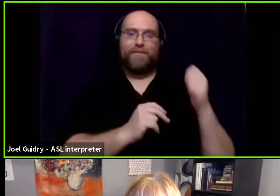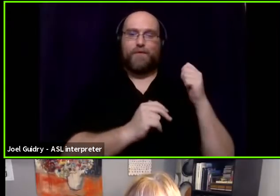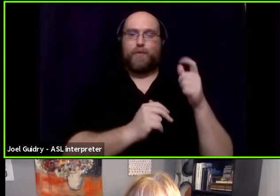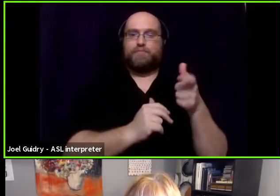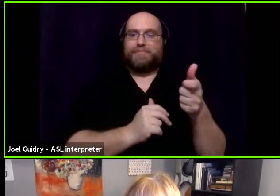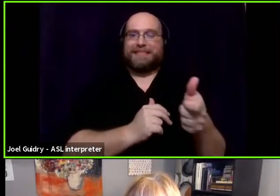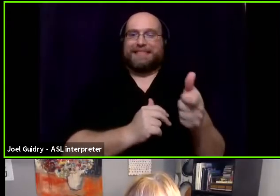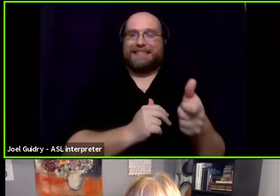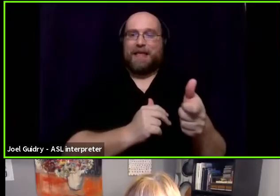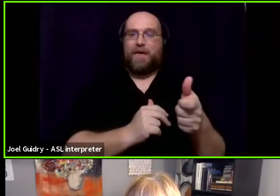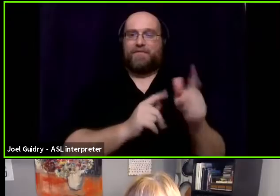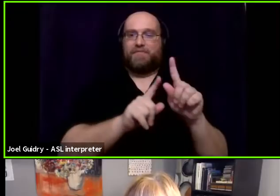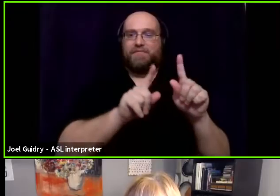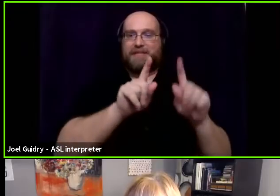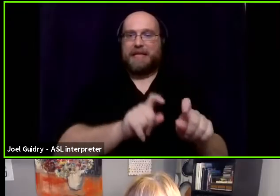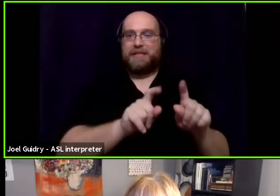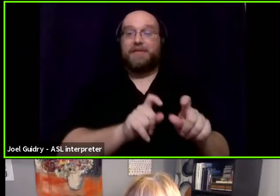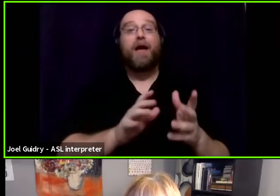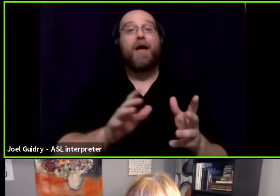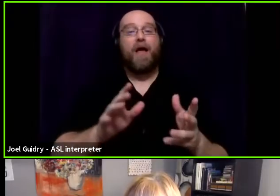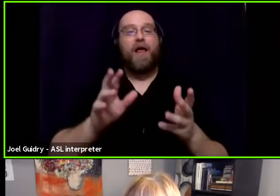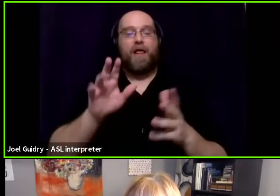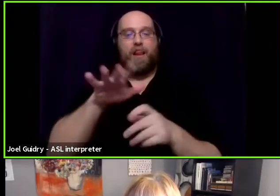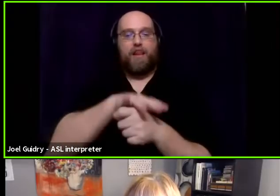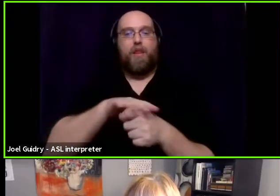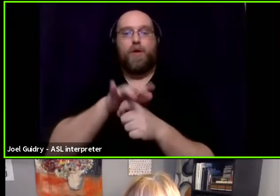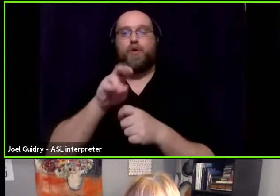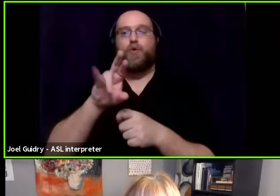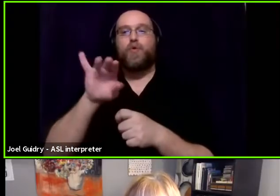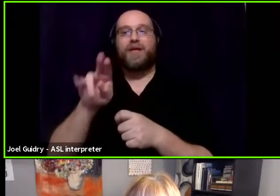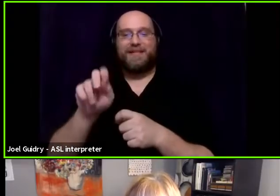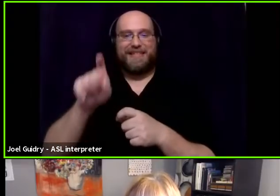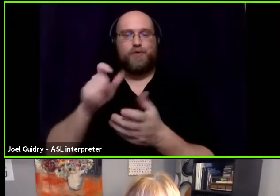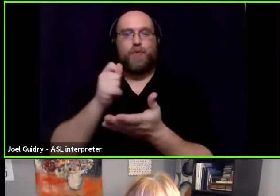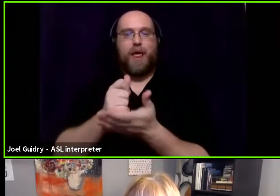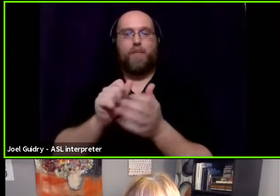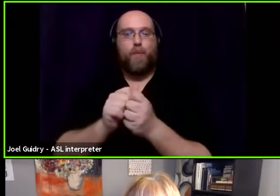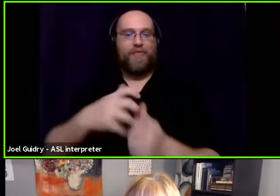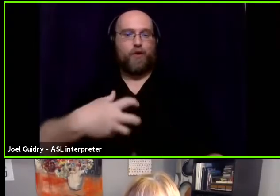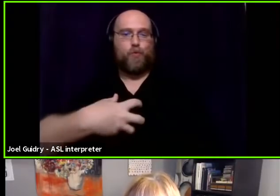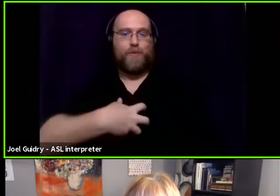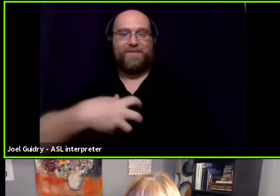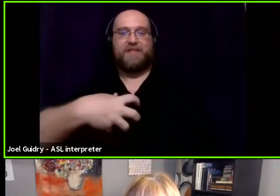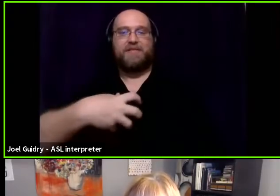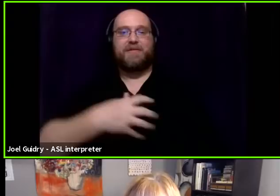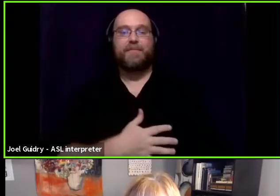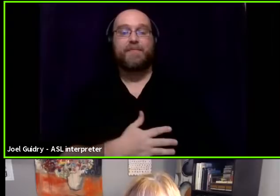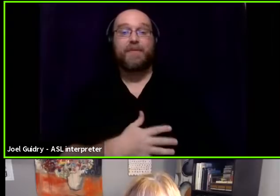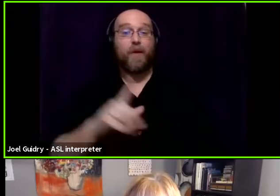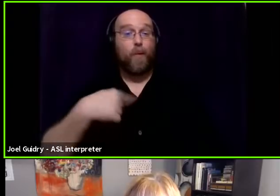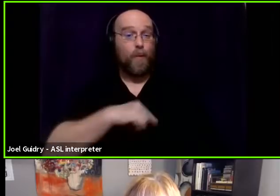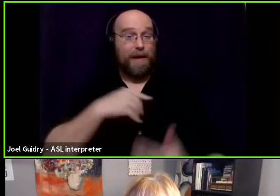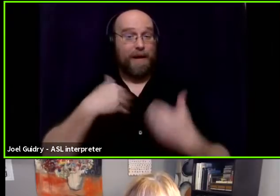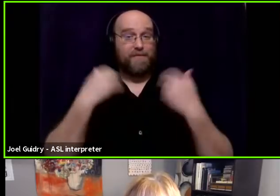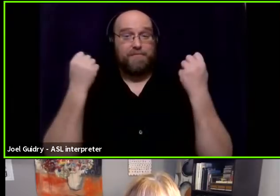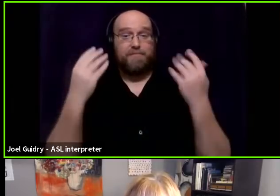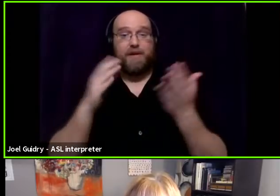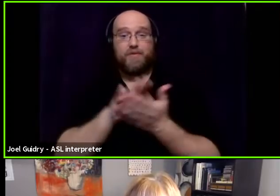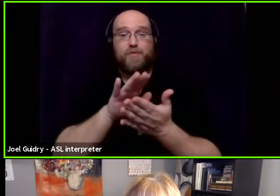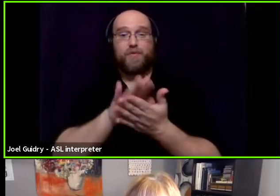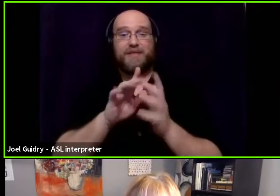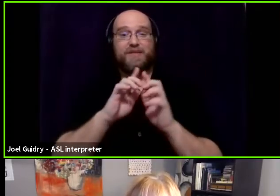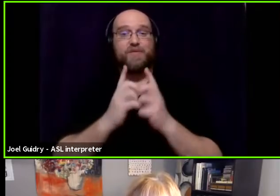local union needs to help with a grievance. We have many school districts that do not have